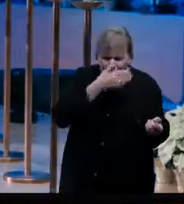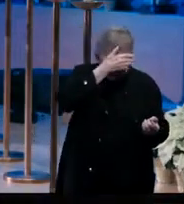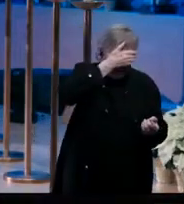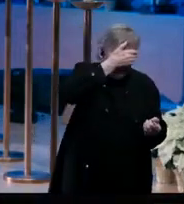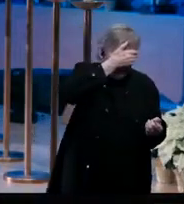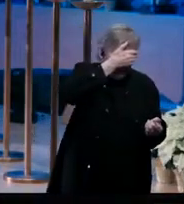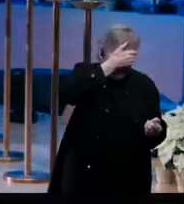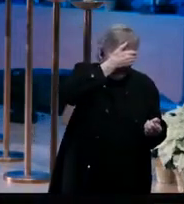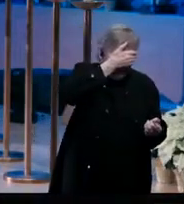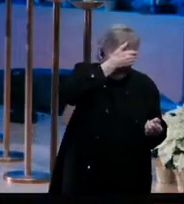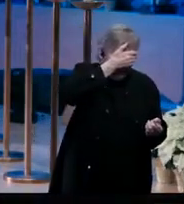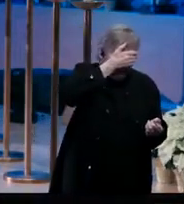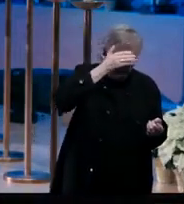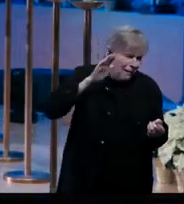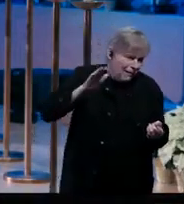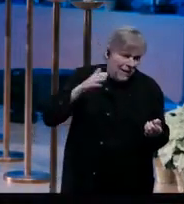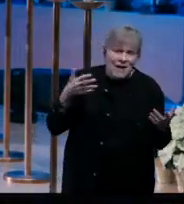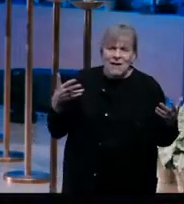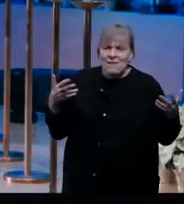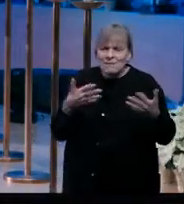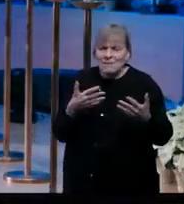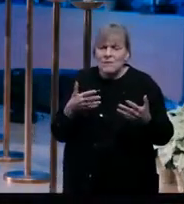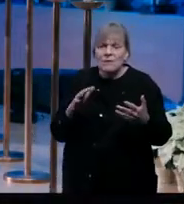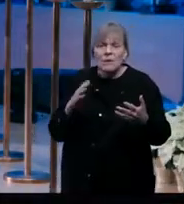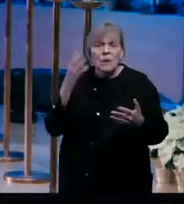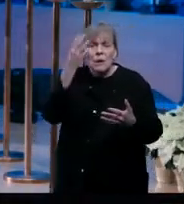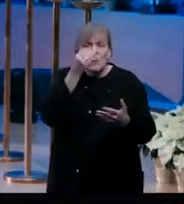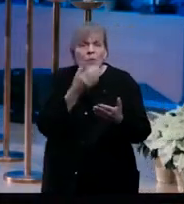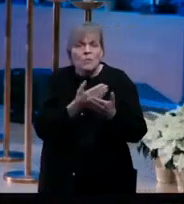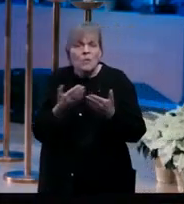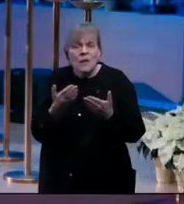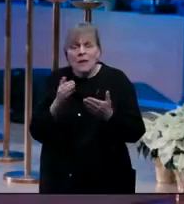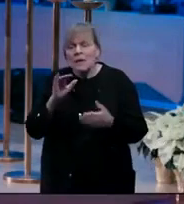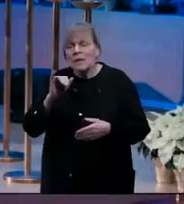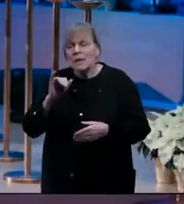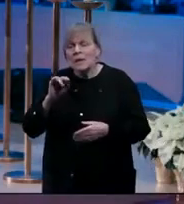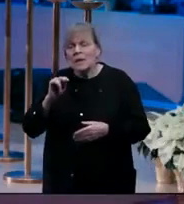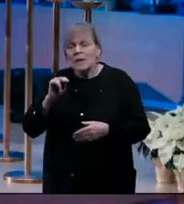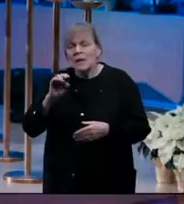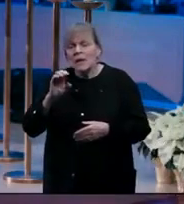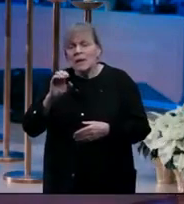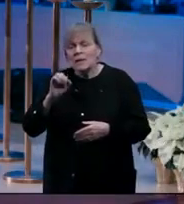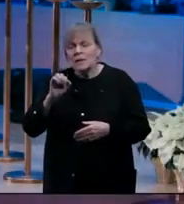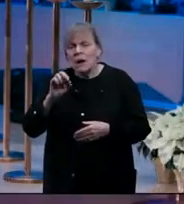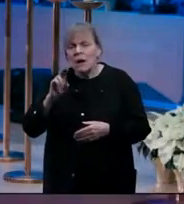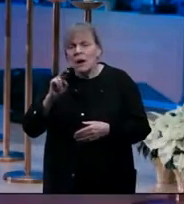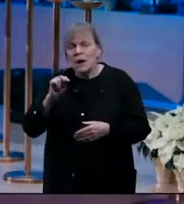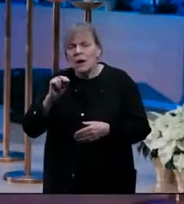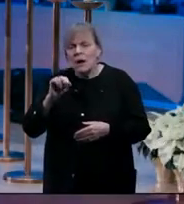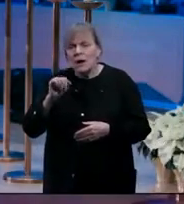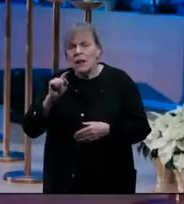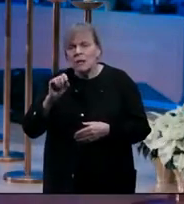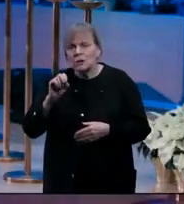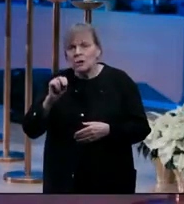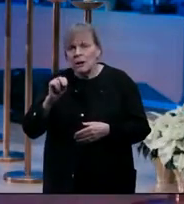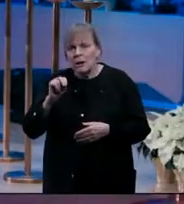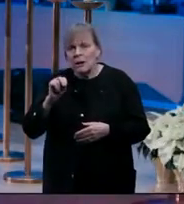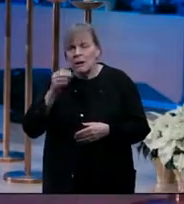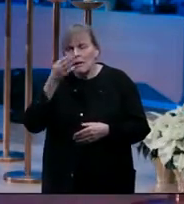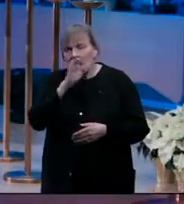and they would look away and they'd be filled with fear. But the beautiful thing about the incarnation is that God has shown up in a